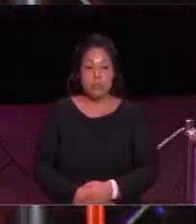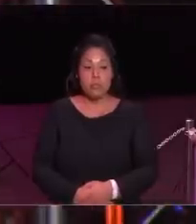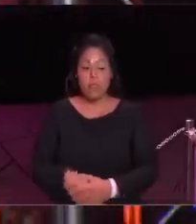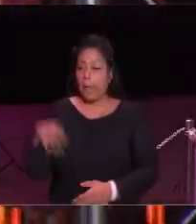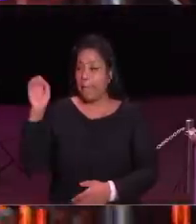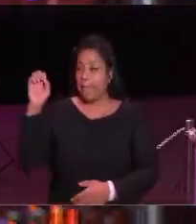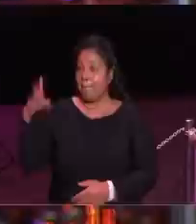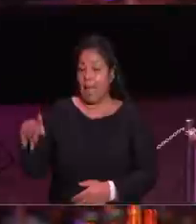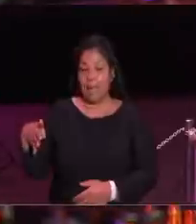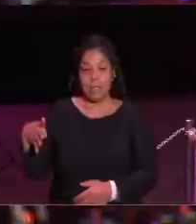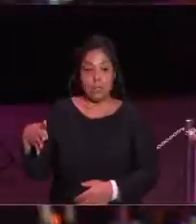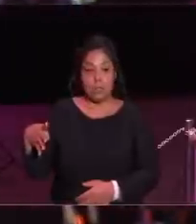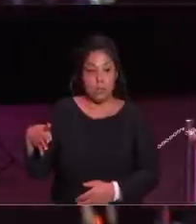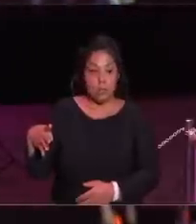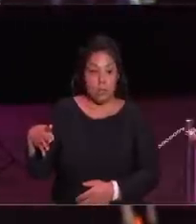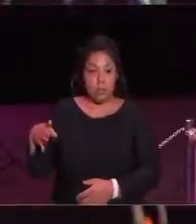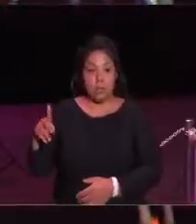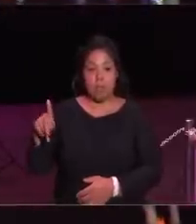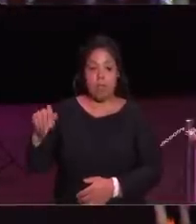Pastor Payan,